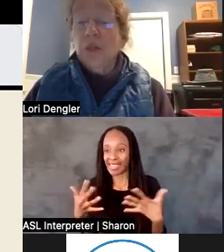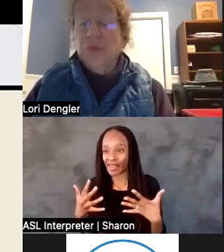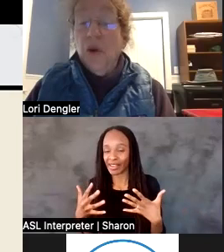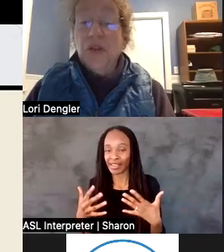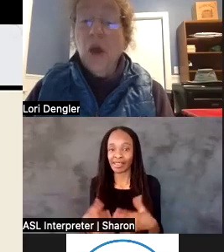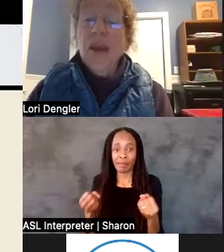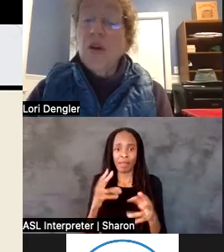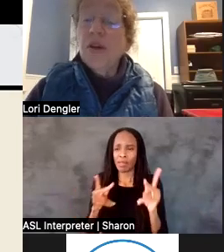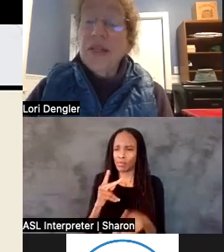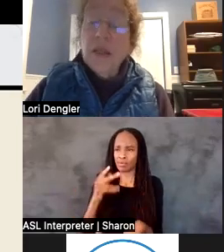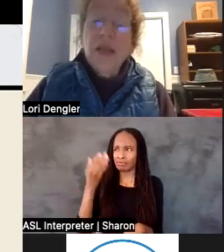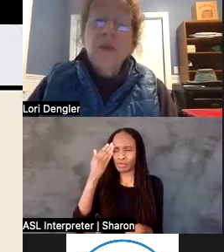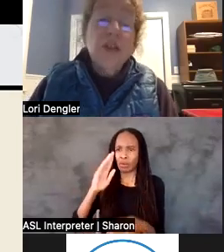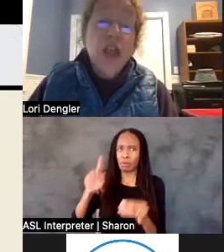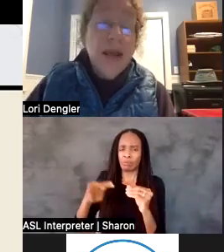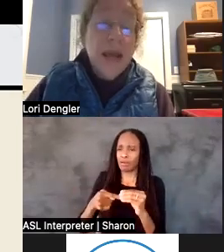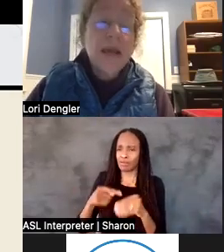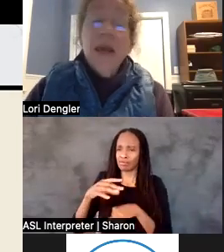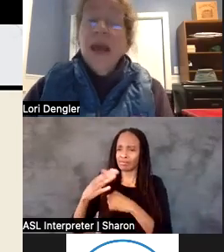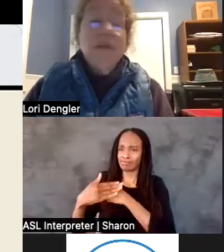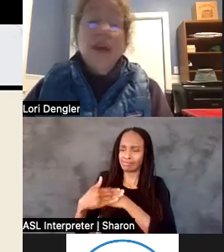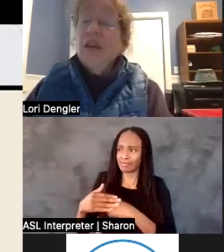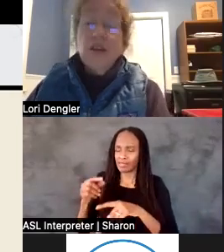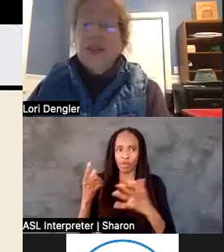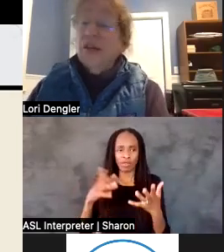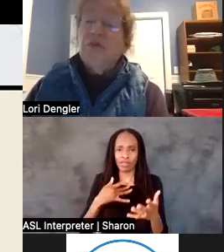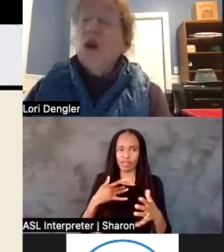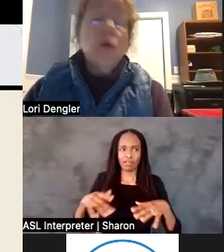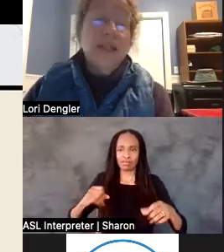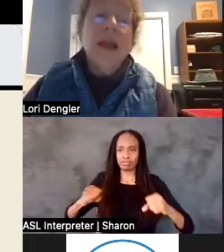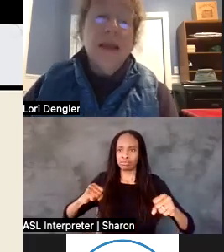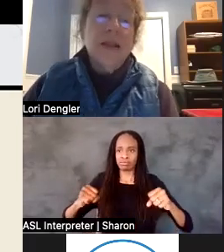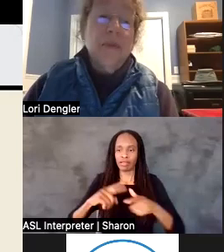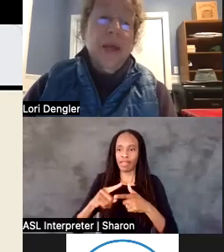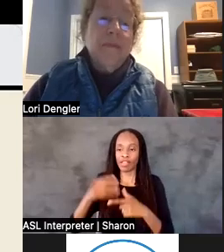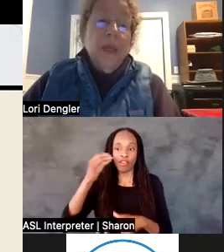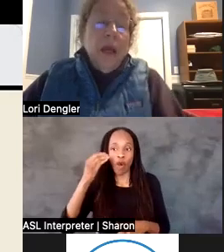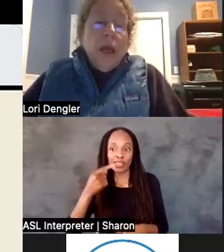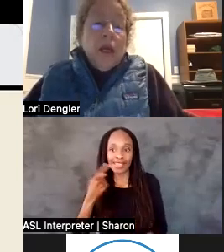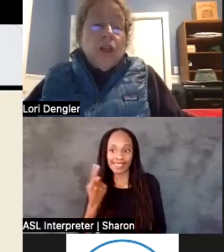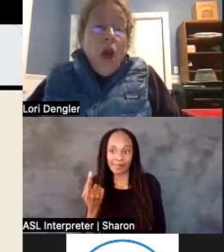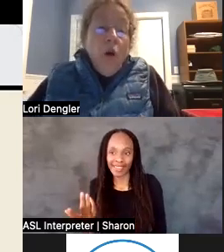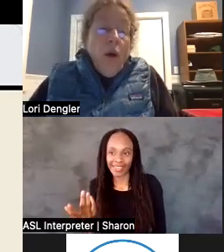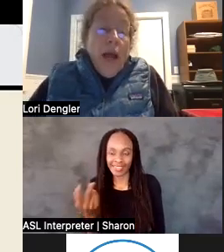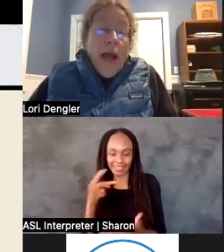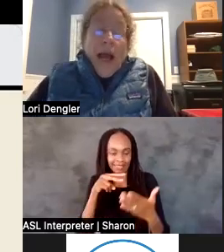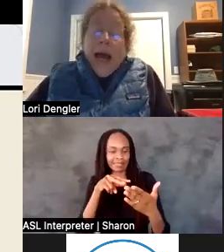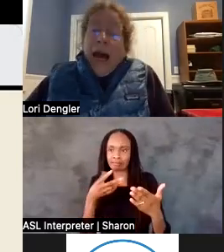alert before. So here they're dealing with the shaking, and then there's their phone saying something.